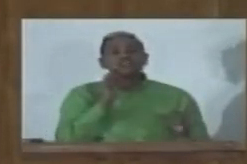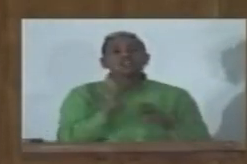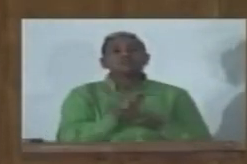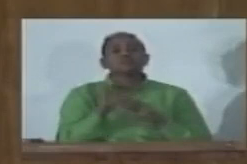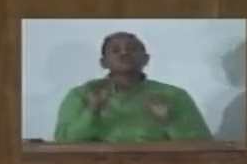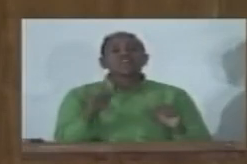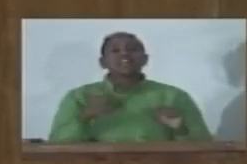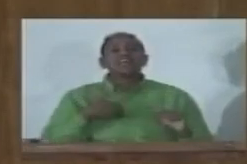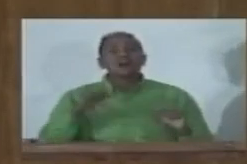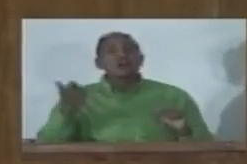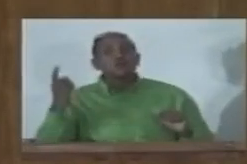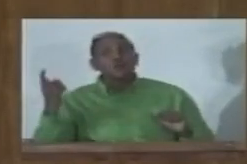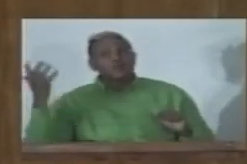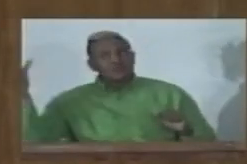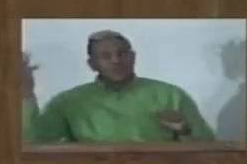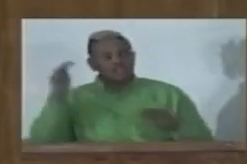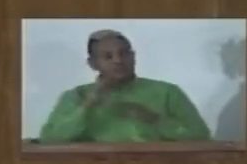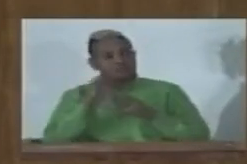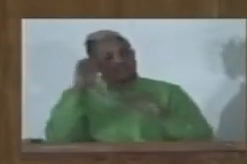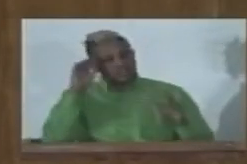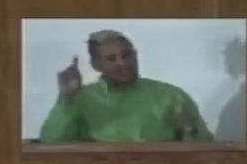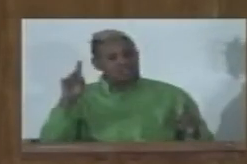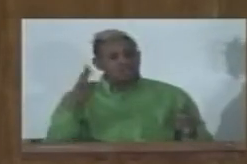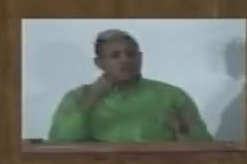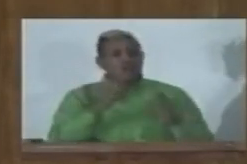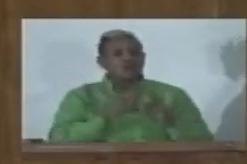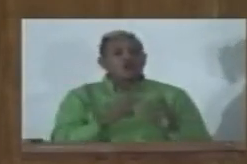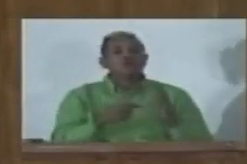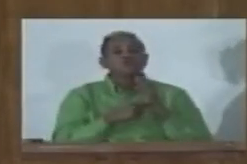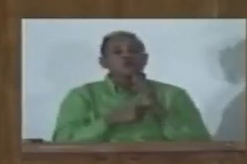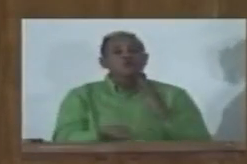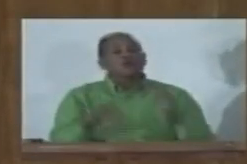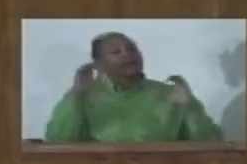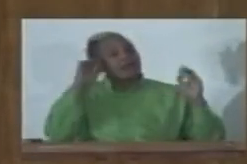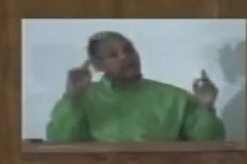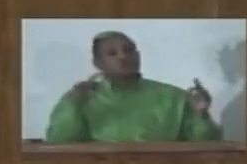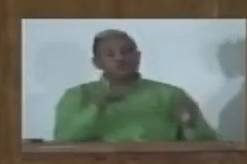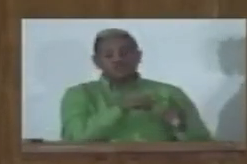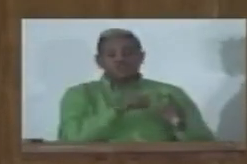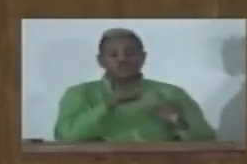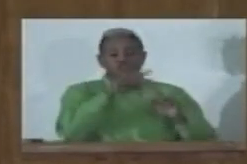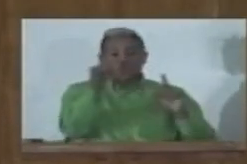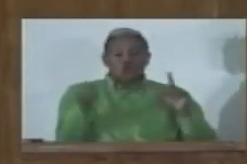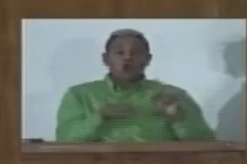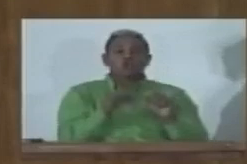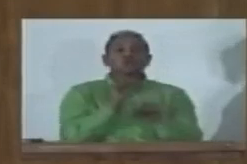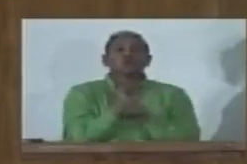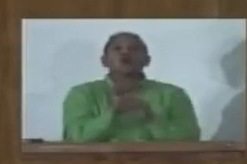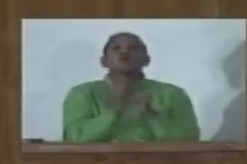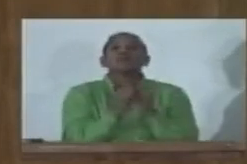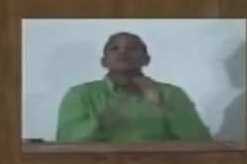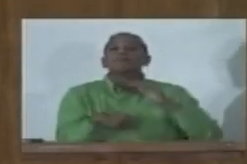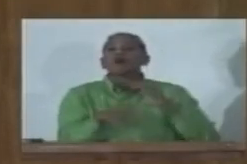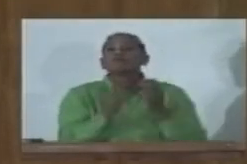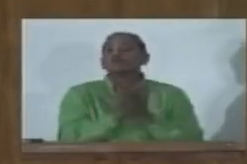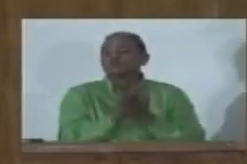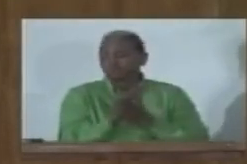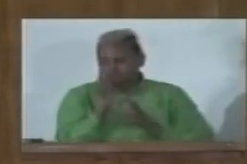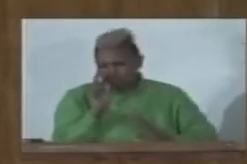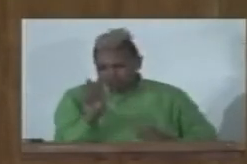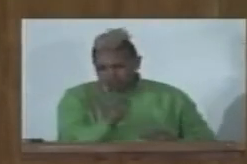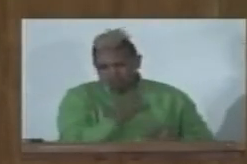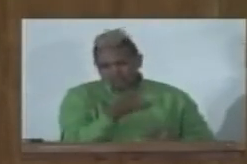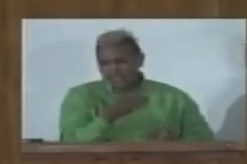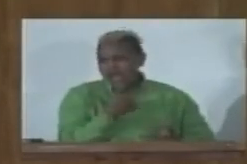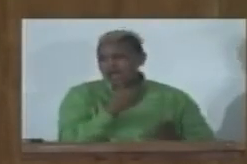also have another one in what is called the quality education circle to work with the primary schools. And you can have also some